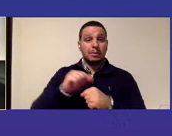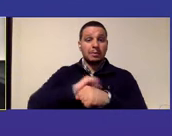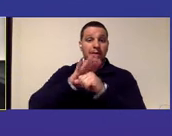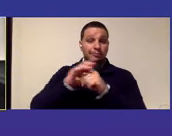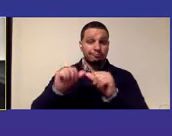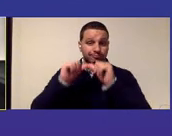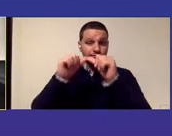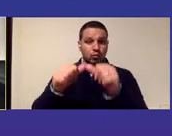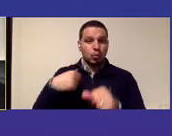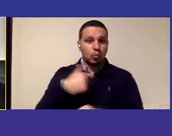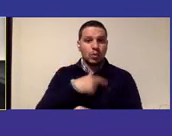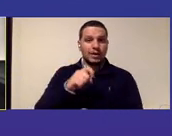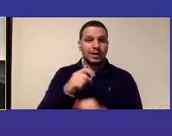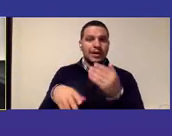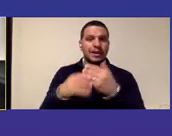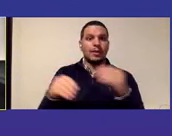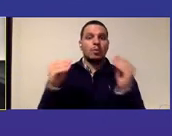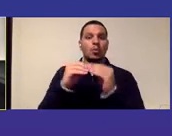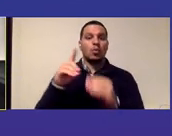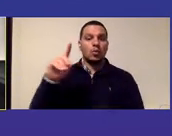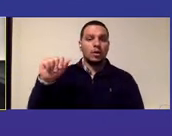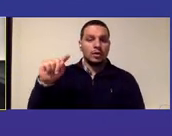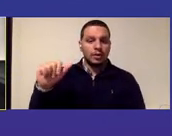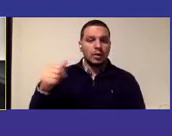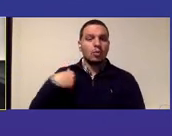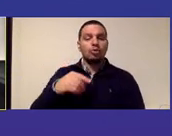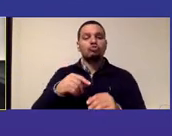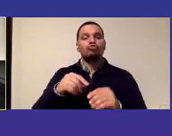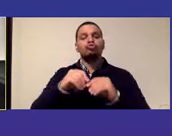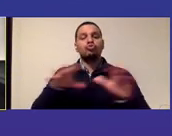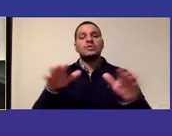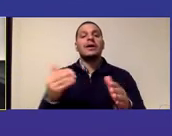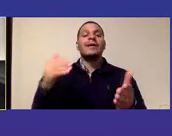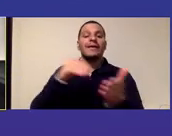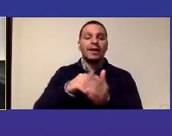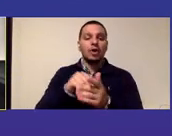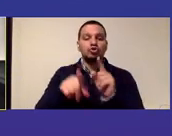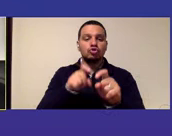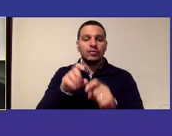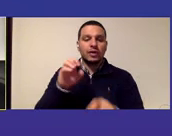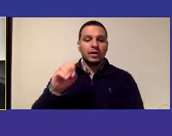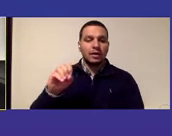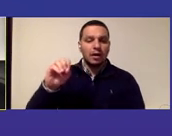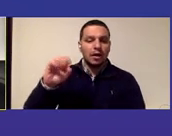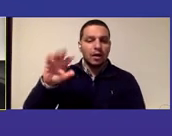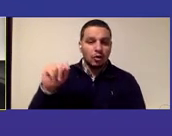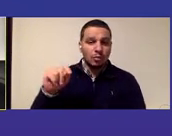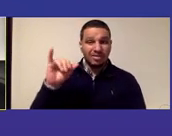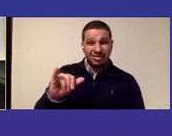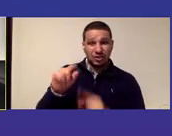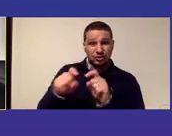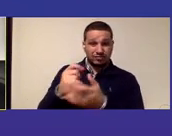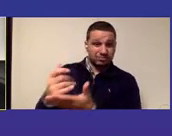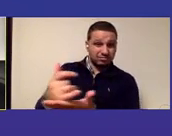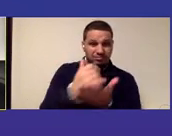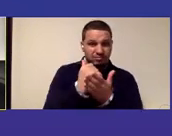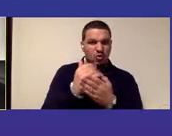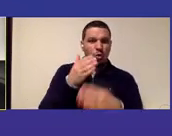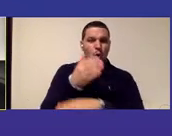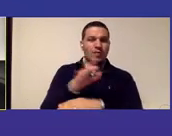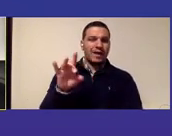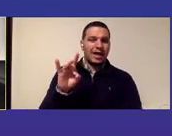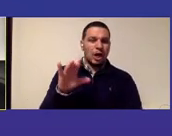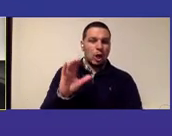needed additional data and therefore released a follow-up survey in October. From that survey, we got nearly